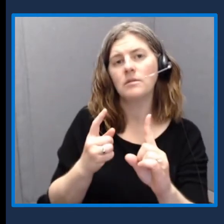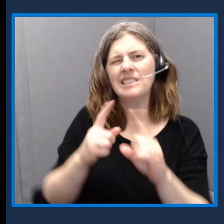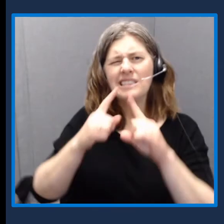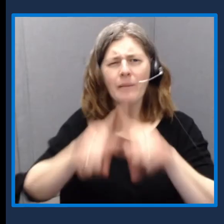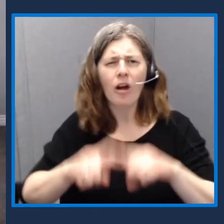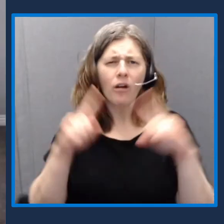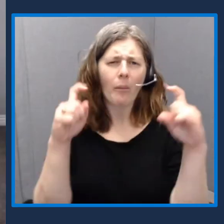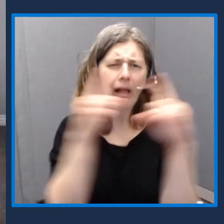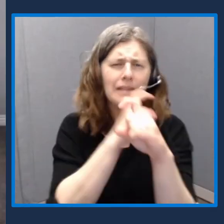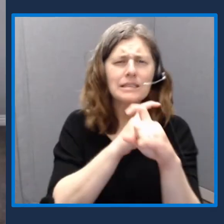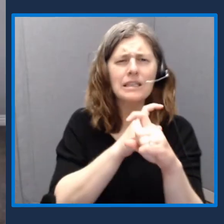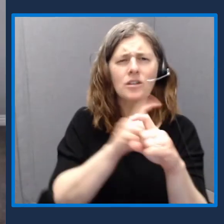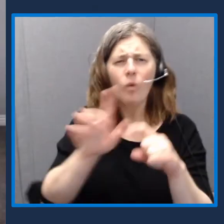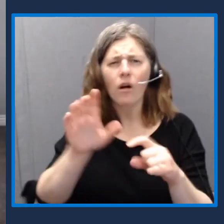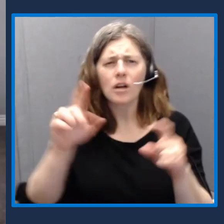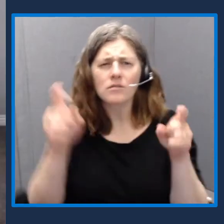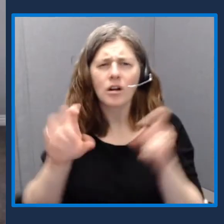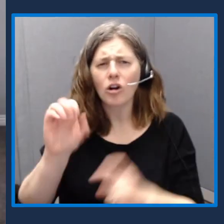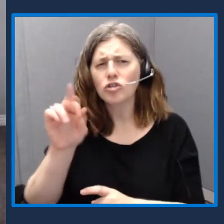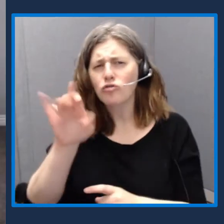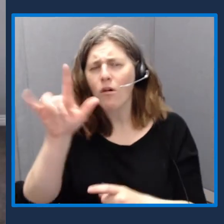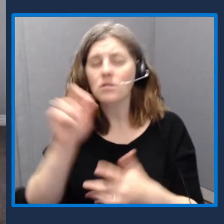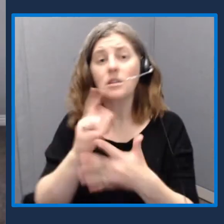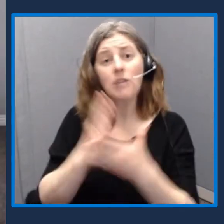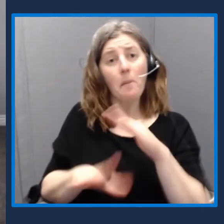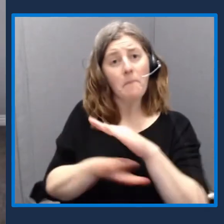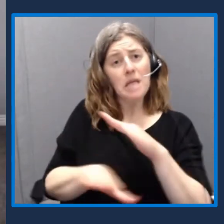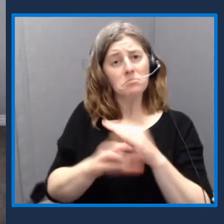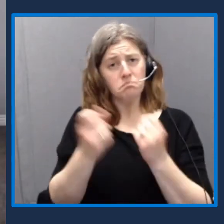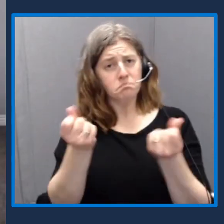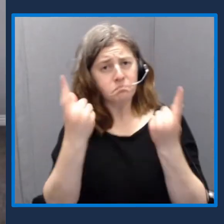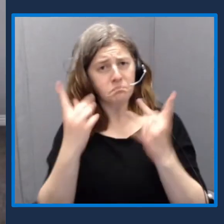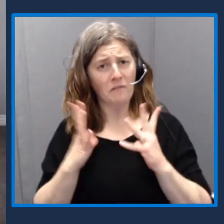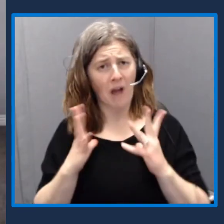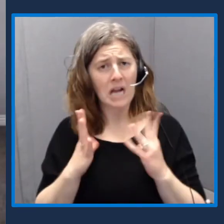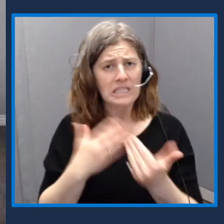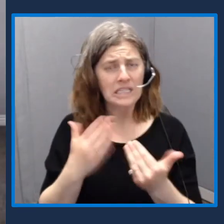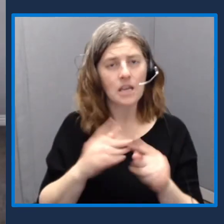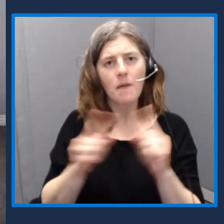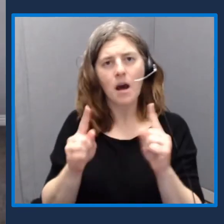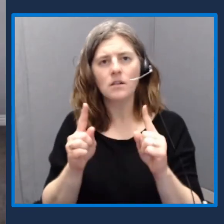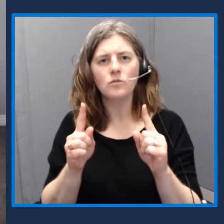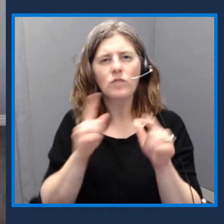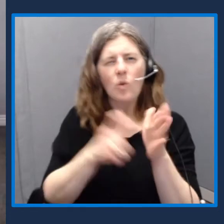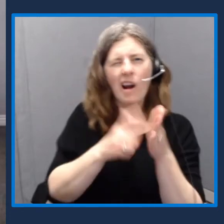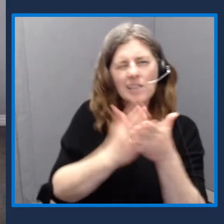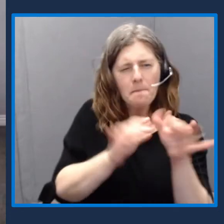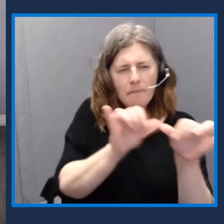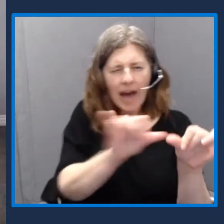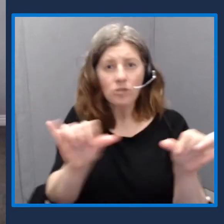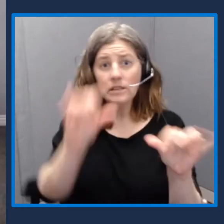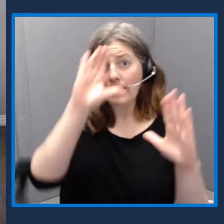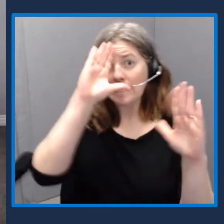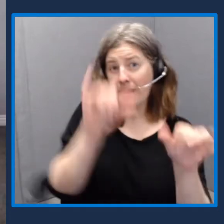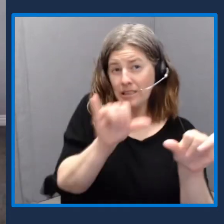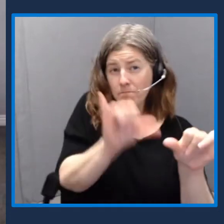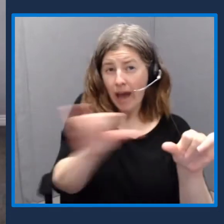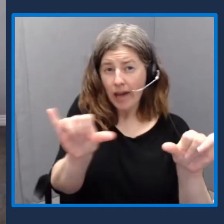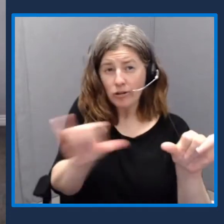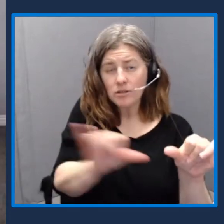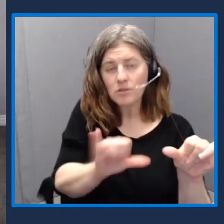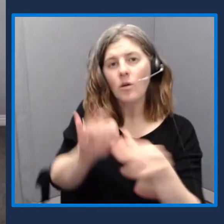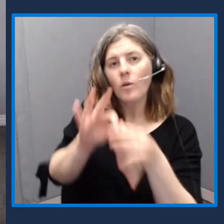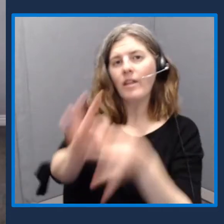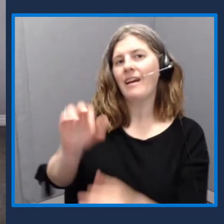and controls. A lot of the basics are fairly well understood. And the patterns, there's expected patterns that could be found in the